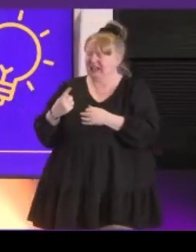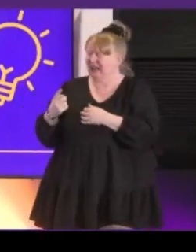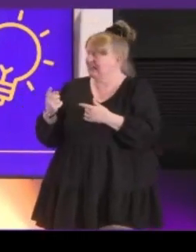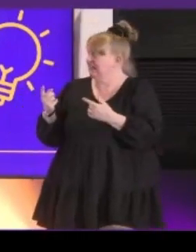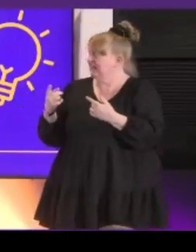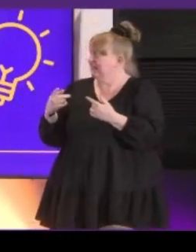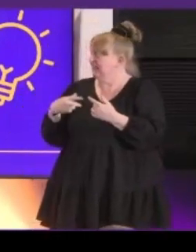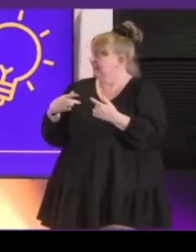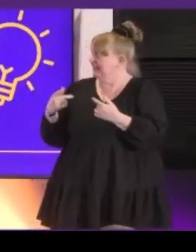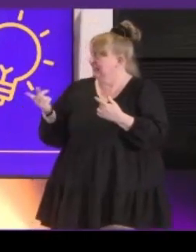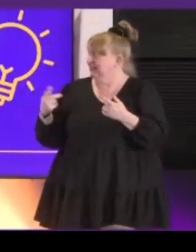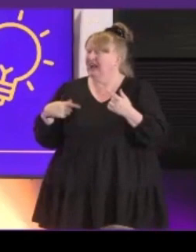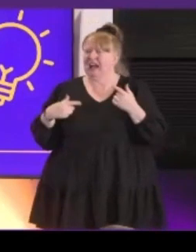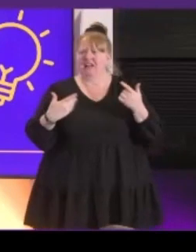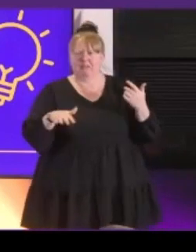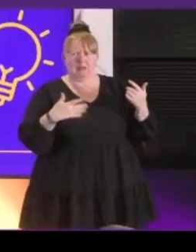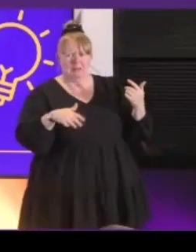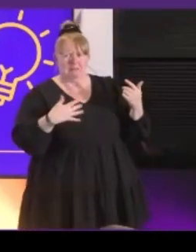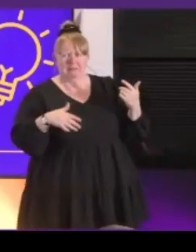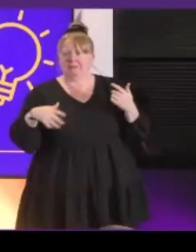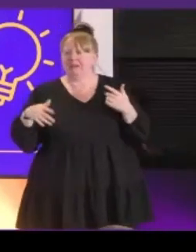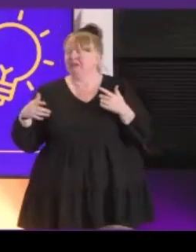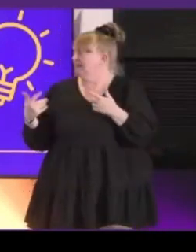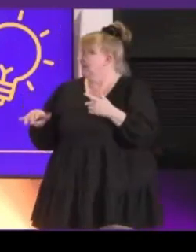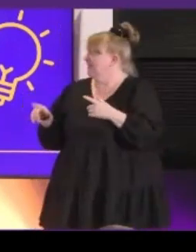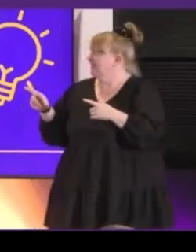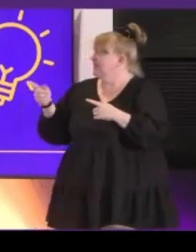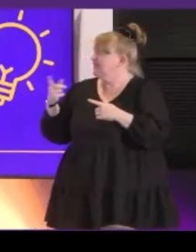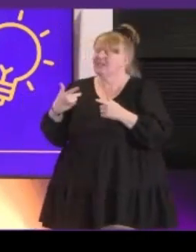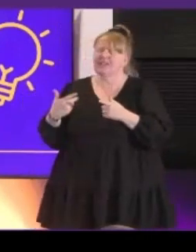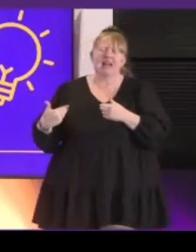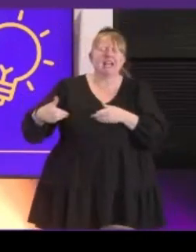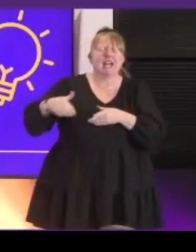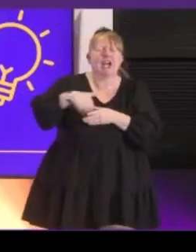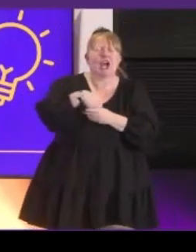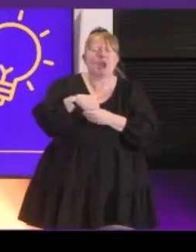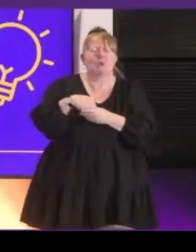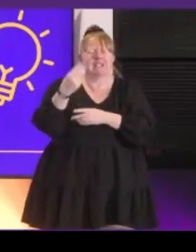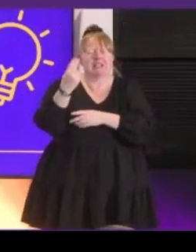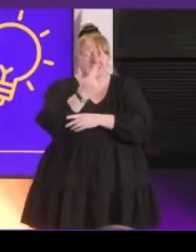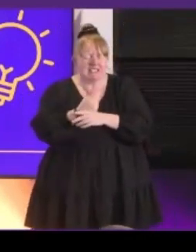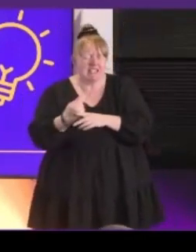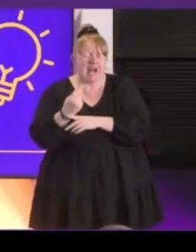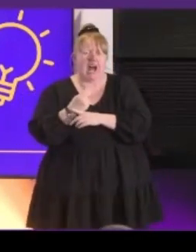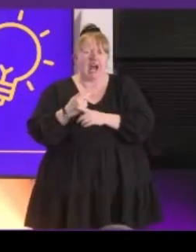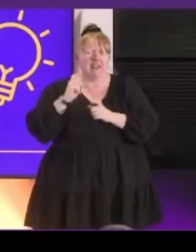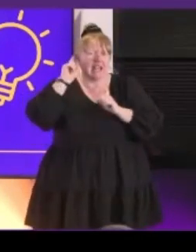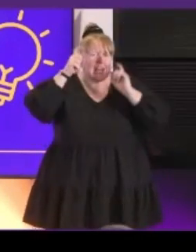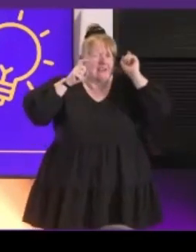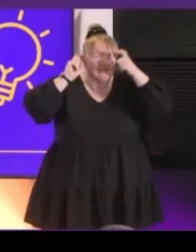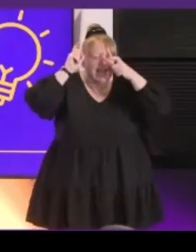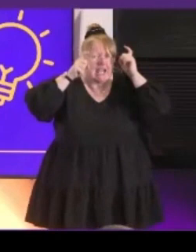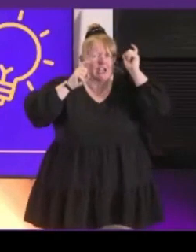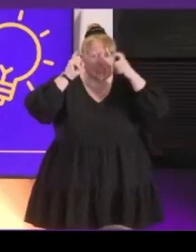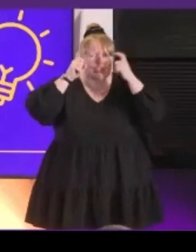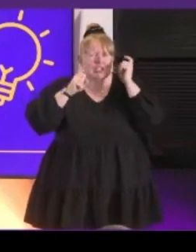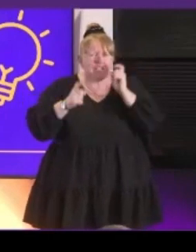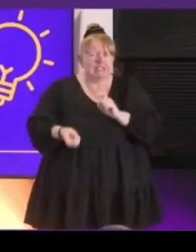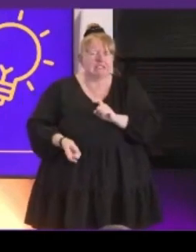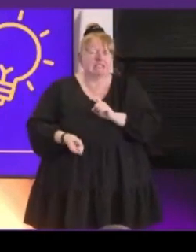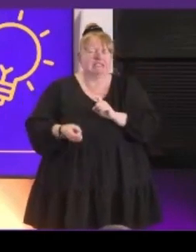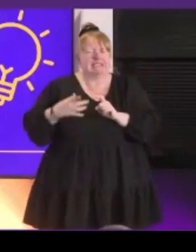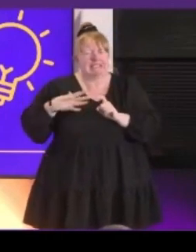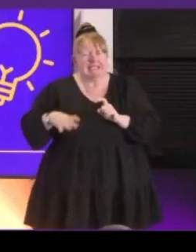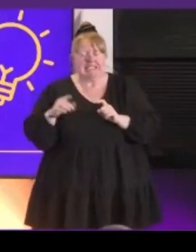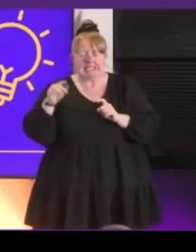so very good. Right, very okay. good. All right. But so that inclusive design imperative, that innovation imperative is there. But what you're